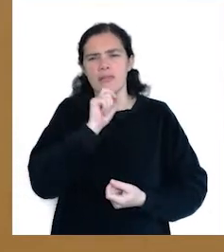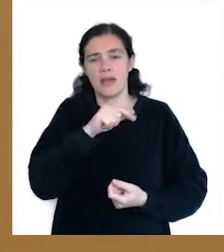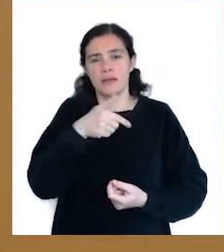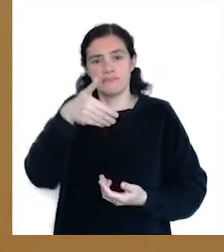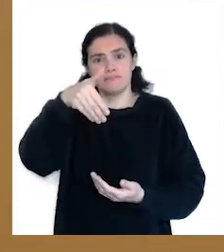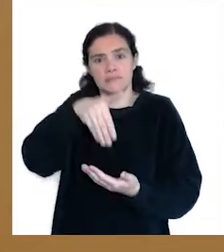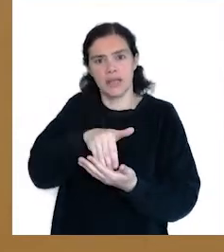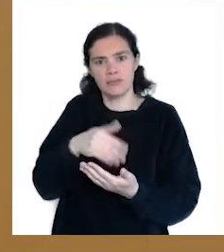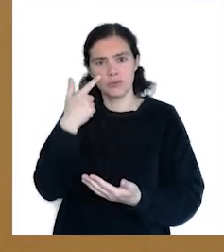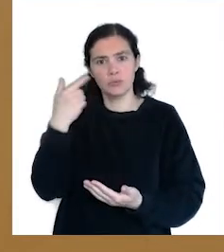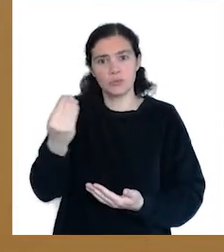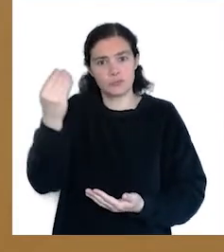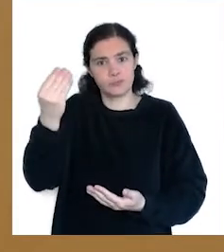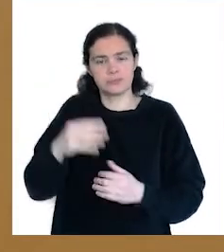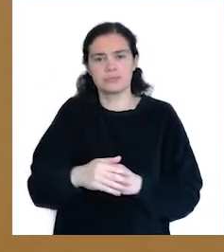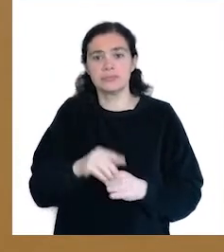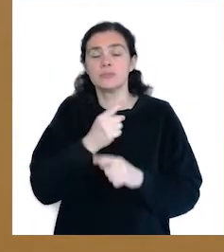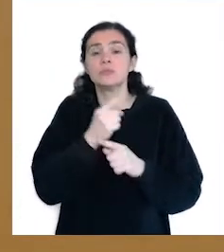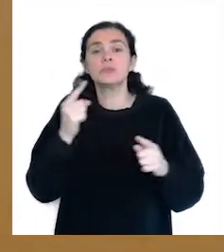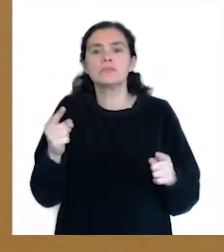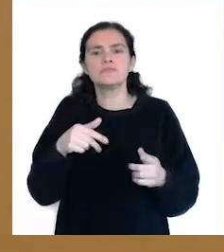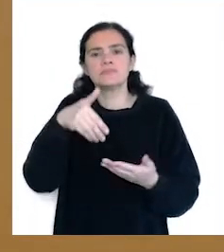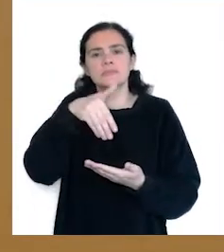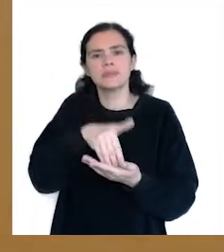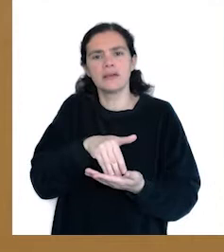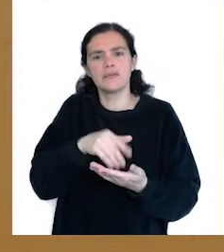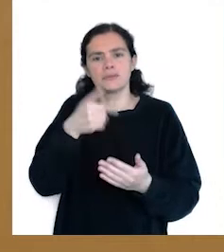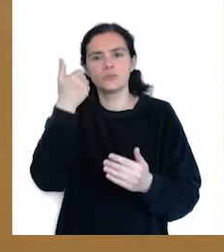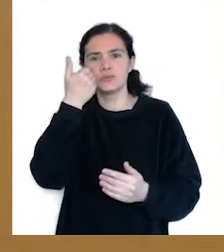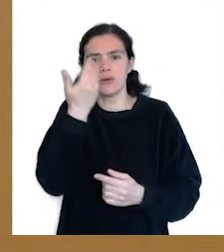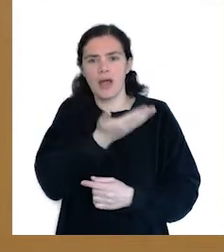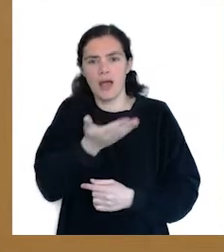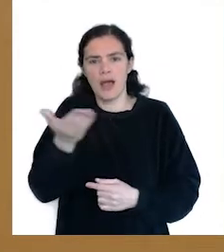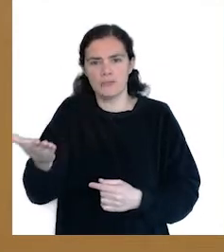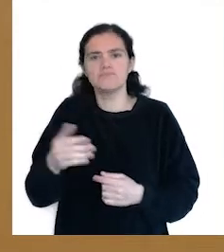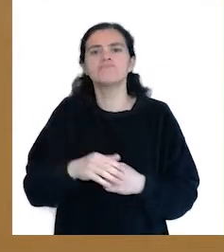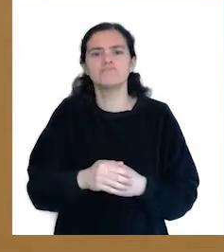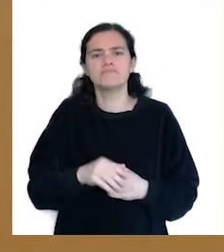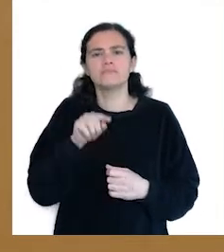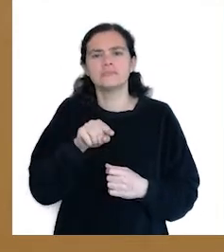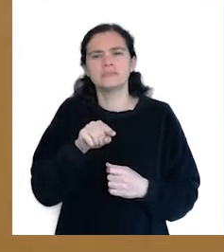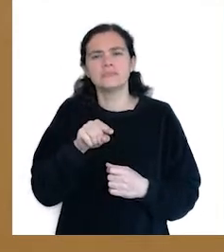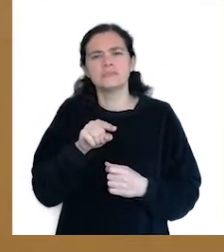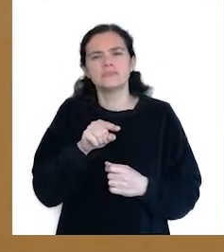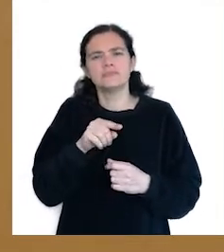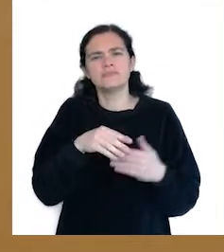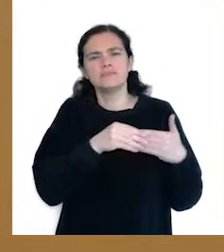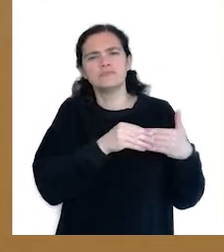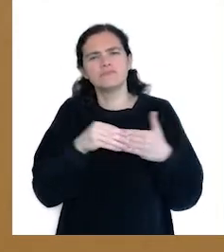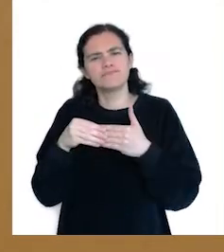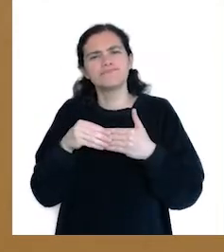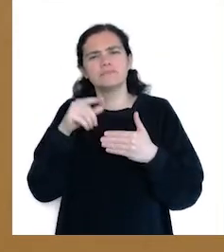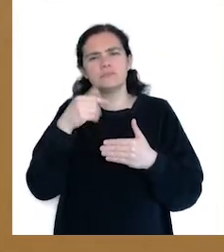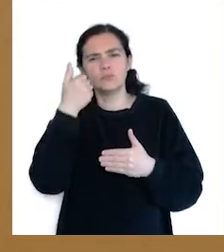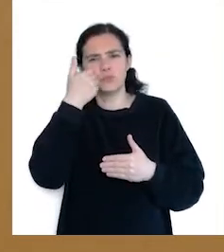currency, Serralves' reputation. The reason why Serralves as a museum is one of the